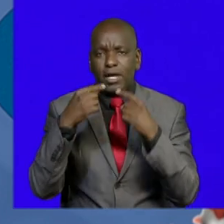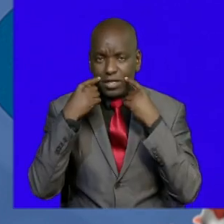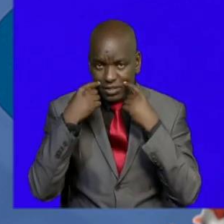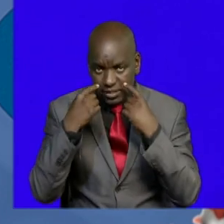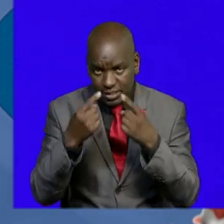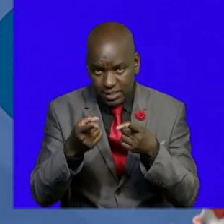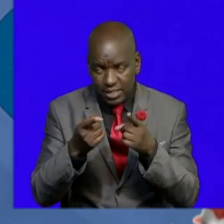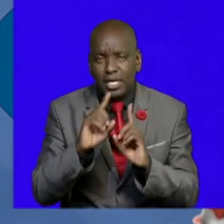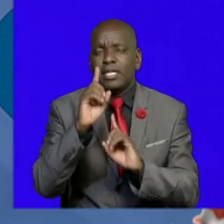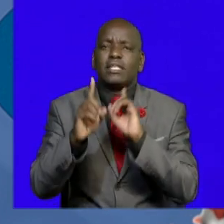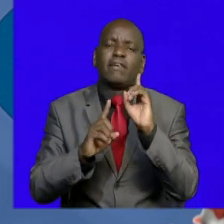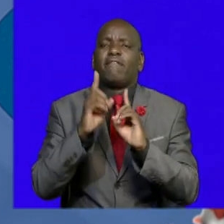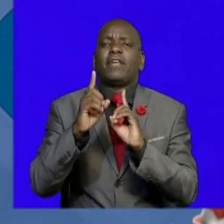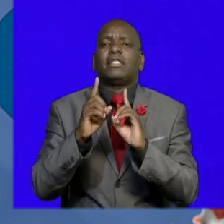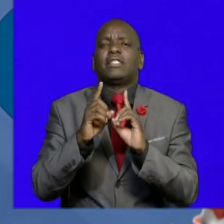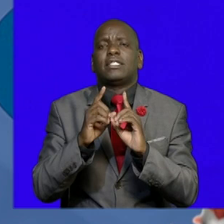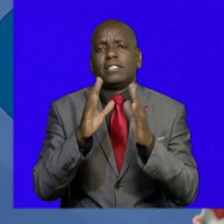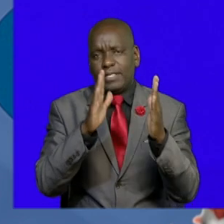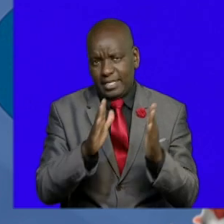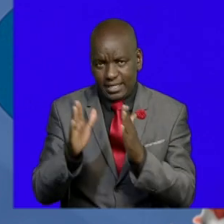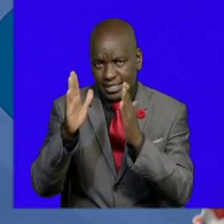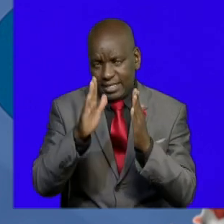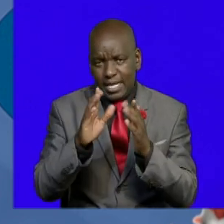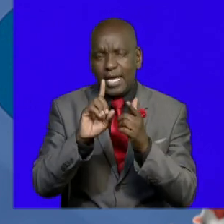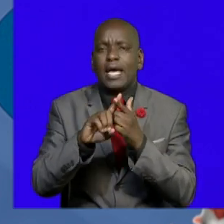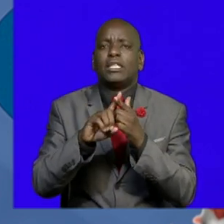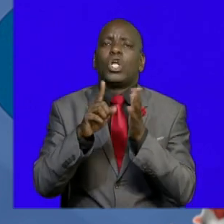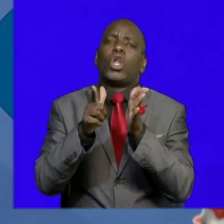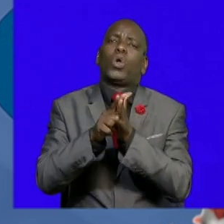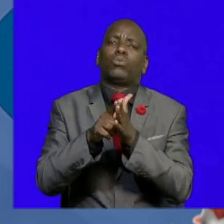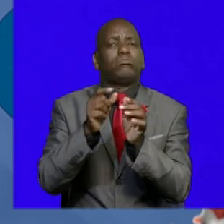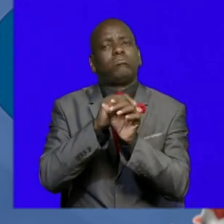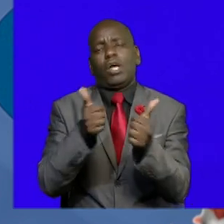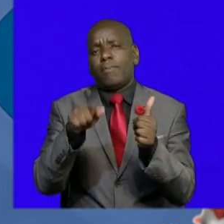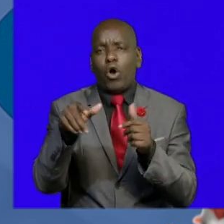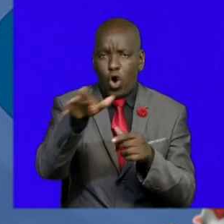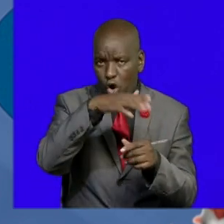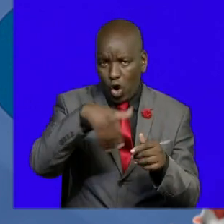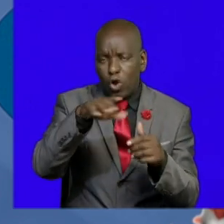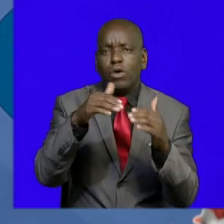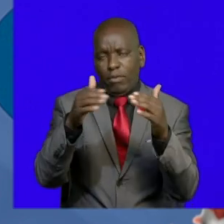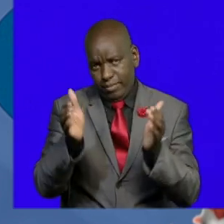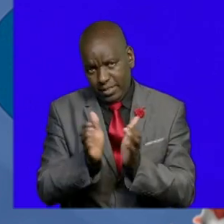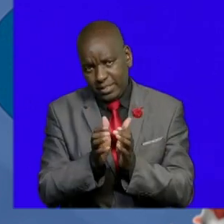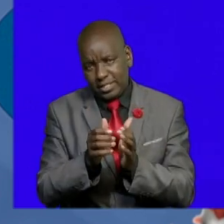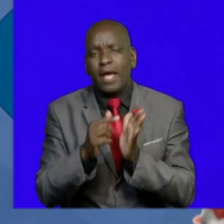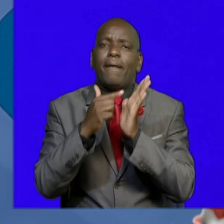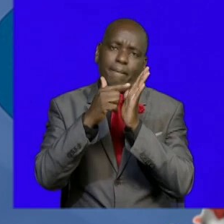ensuring that comprehensive national guidelines and protocols are in place for all sectors,